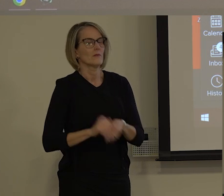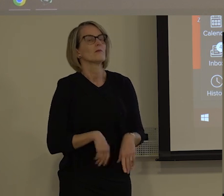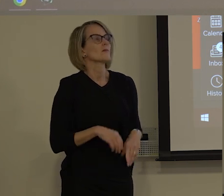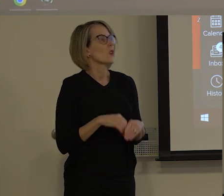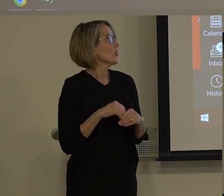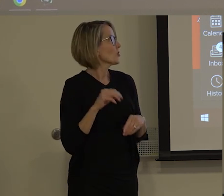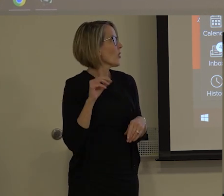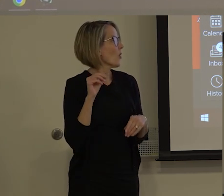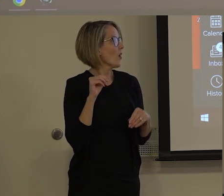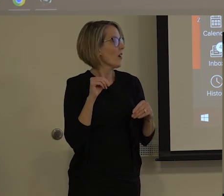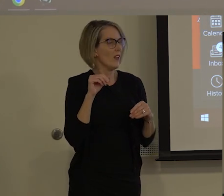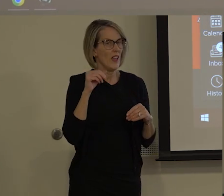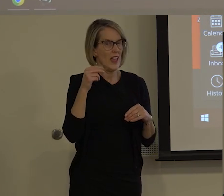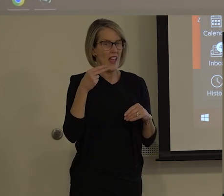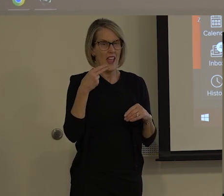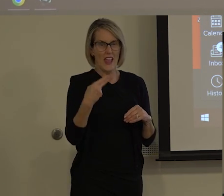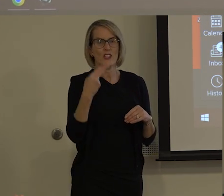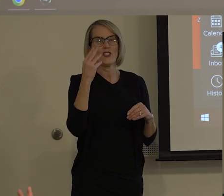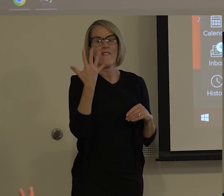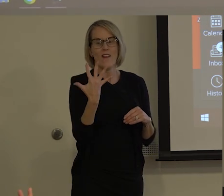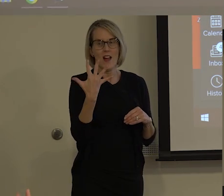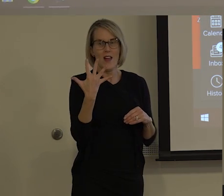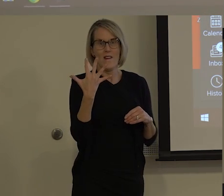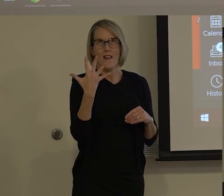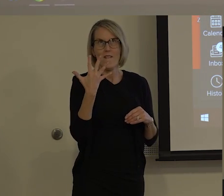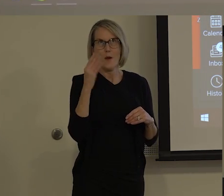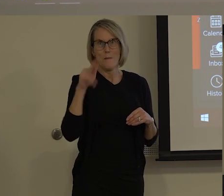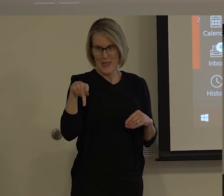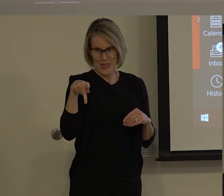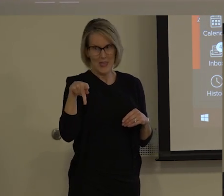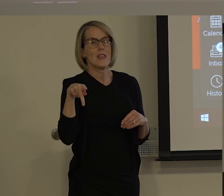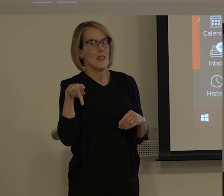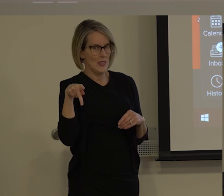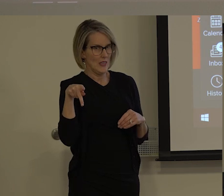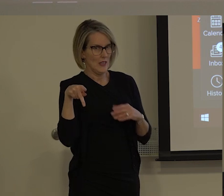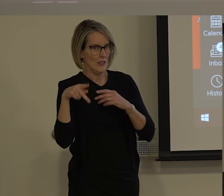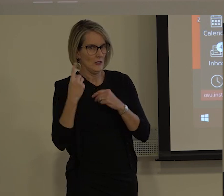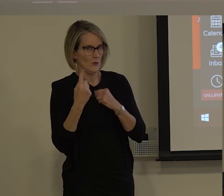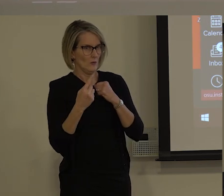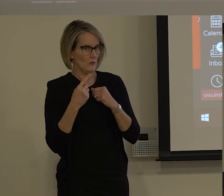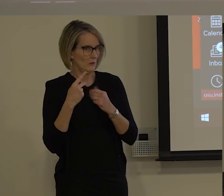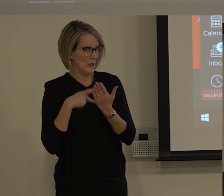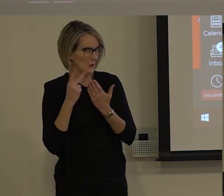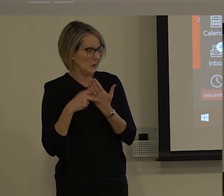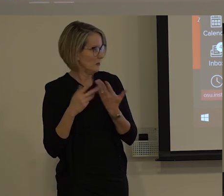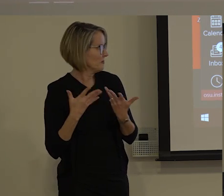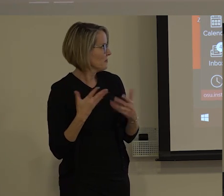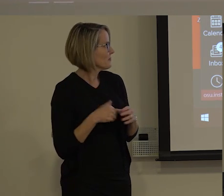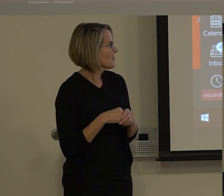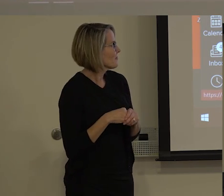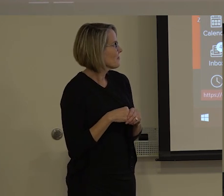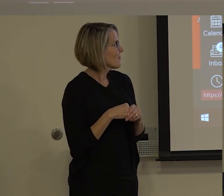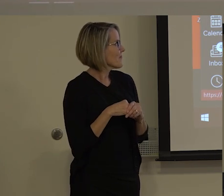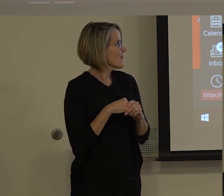well as H5P, mostly H5P. So we'll talk a little bit how we combine those two. The first one I'm going to show you, and I got to